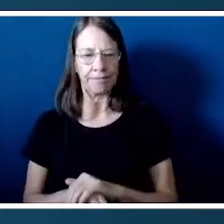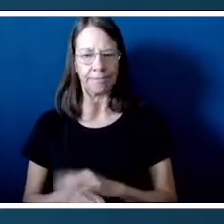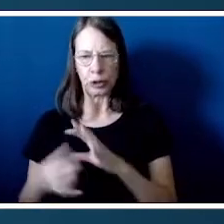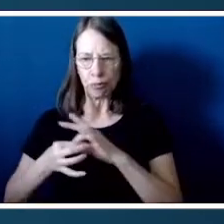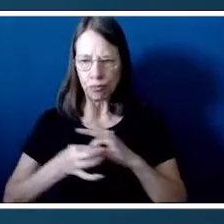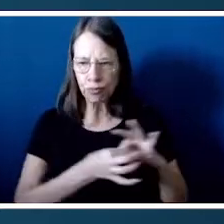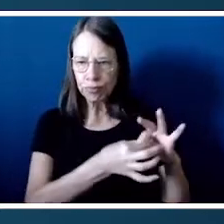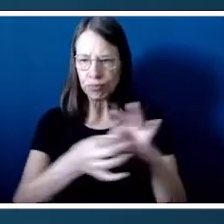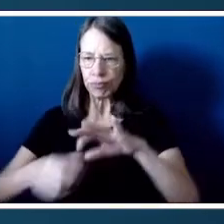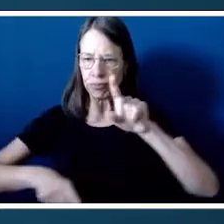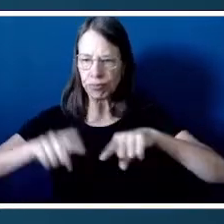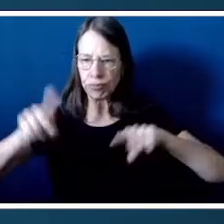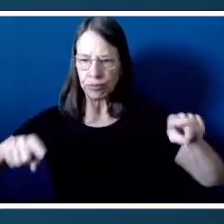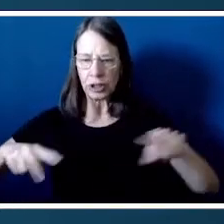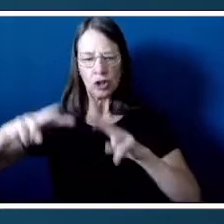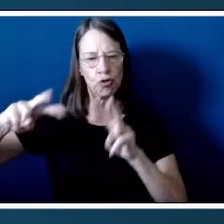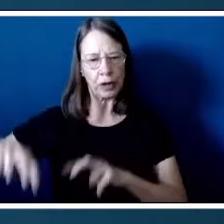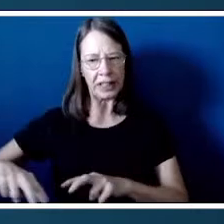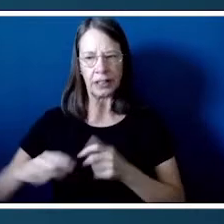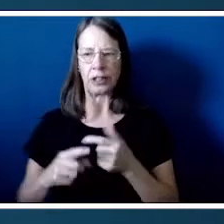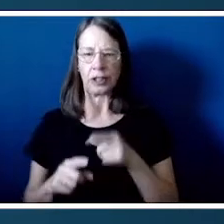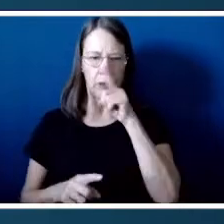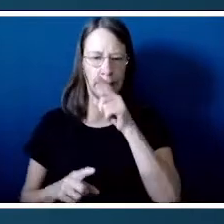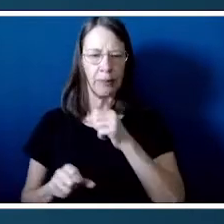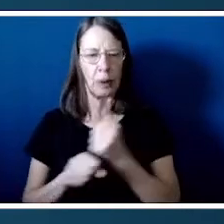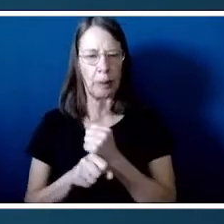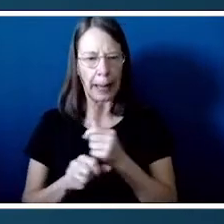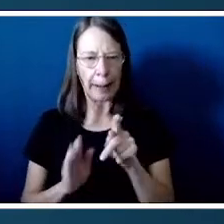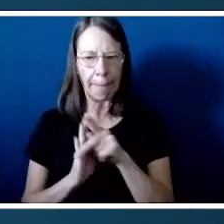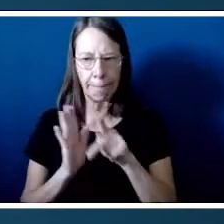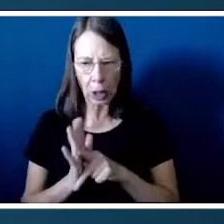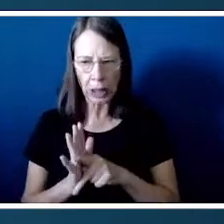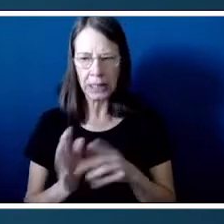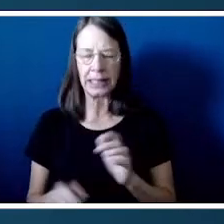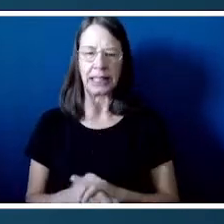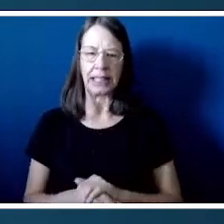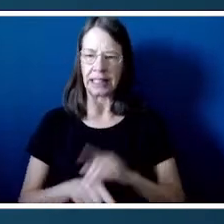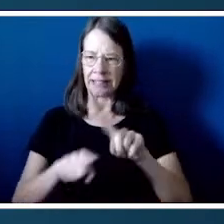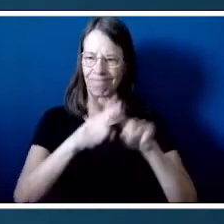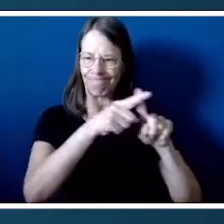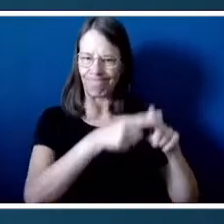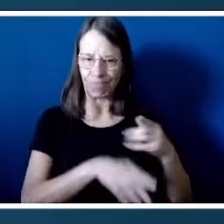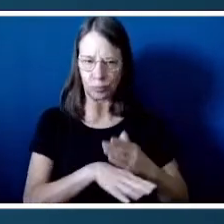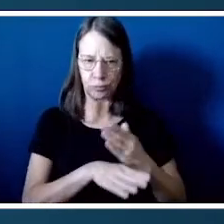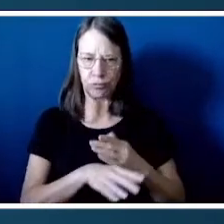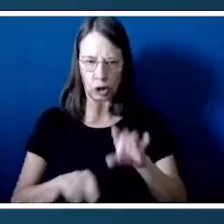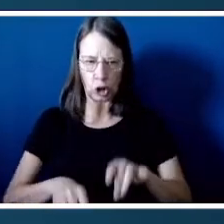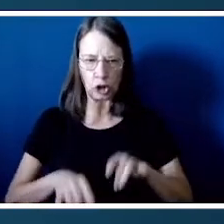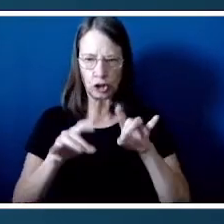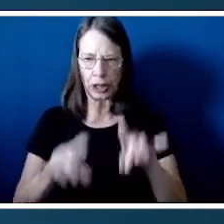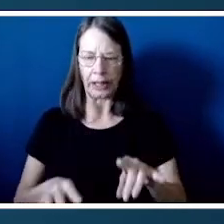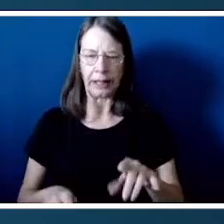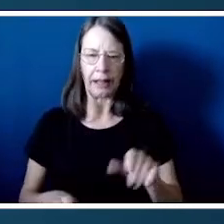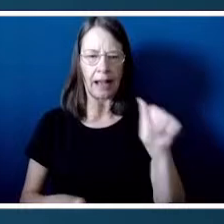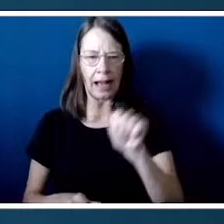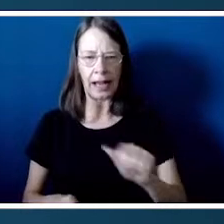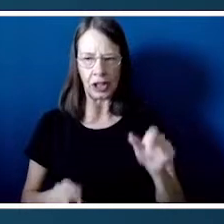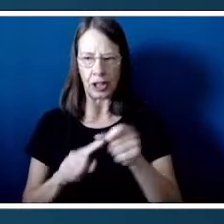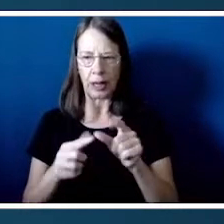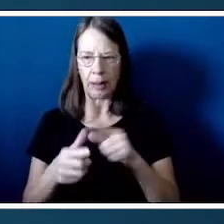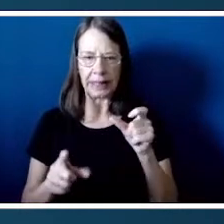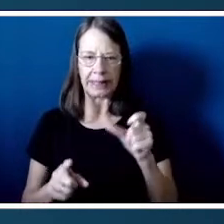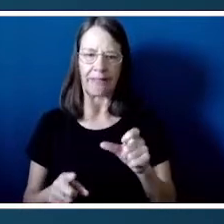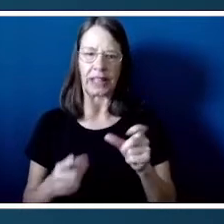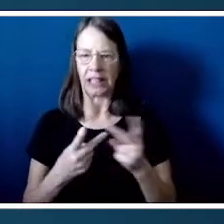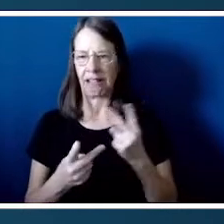multidisciplinary researchers, policymakers and practitioners from across Australia, Asia, the Pacific and beyond to share insights,